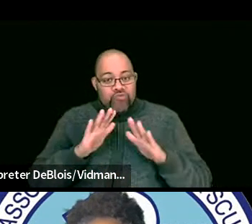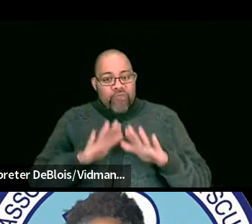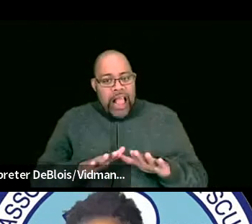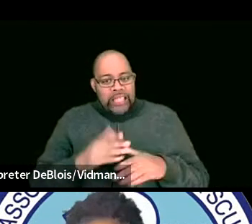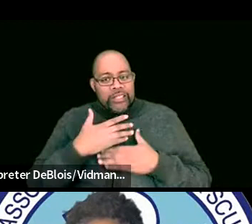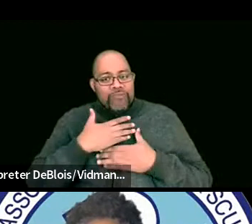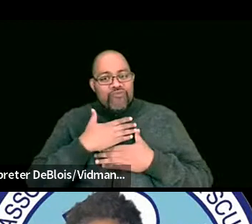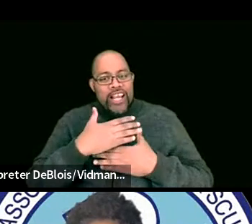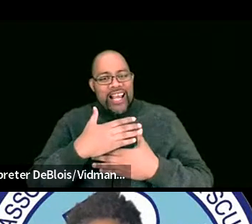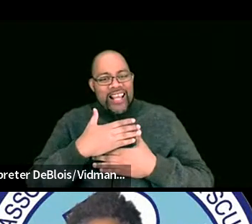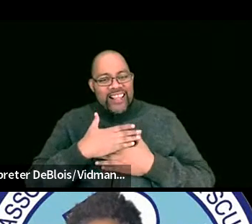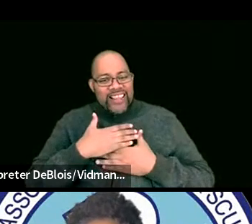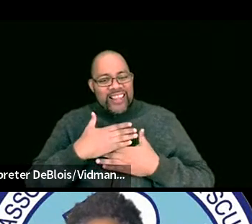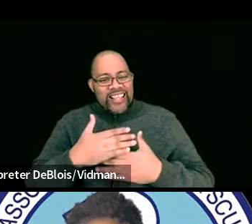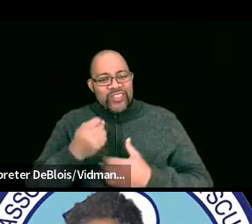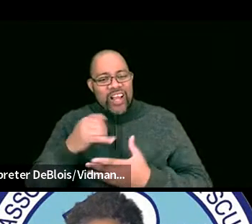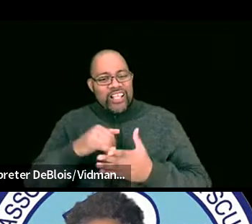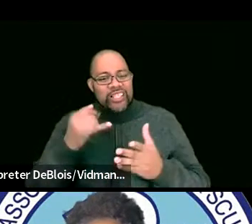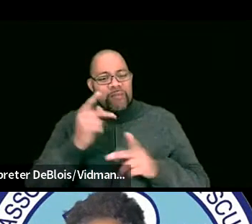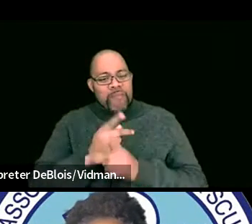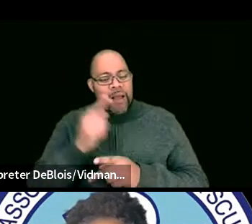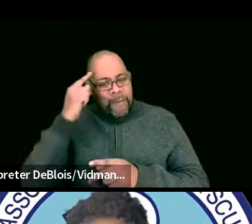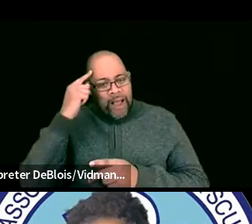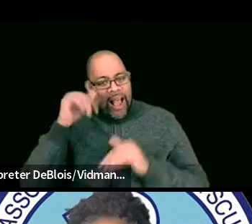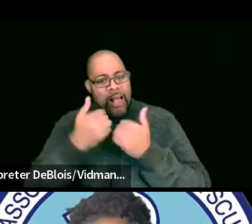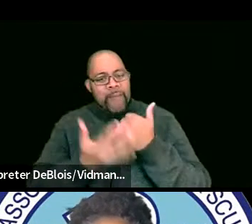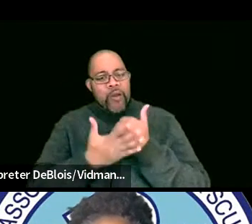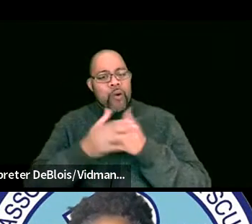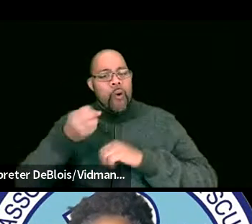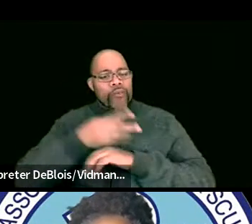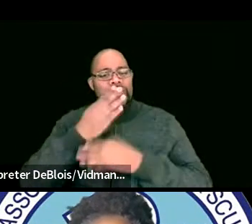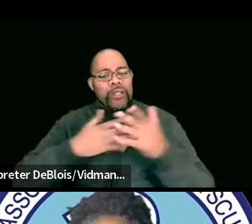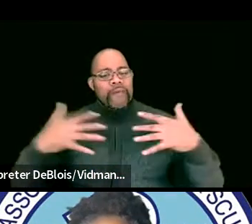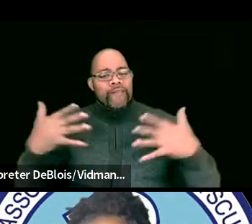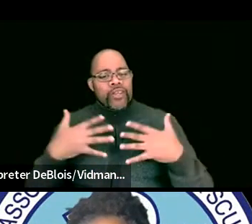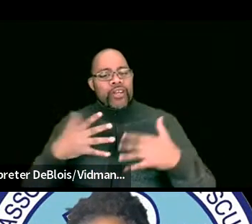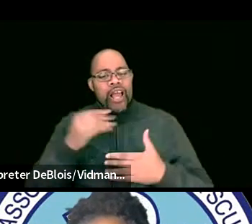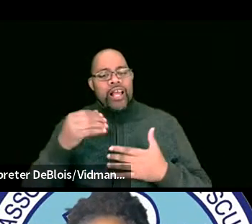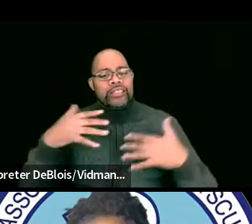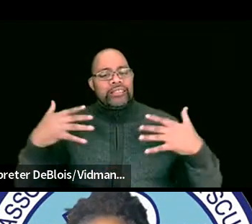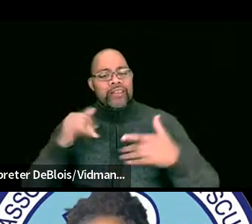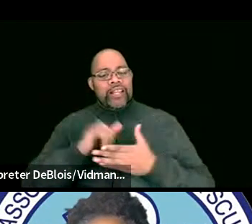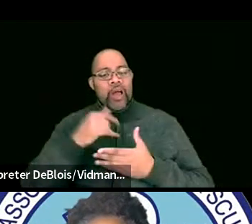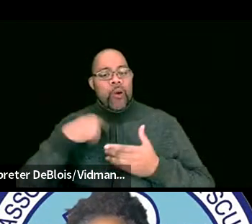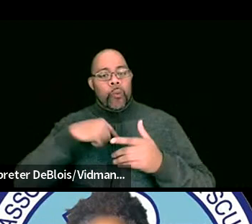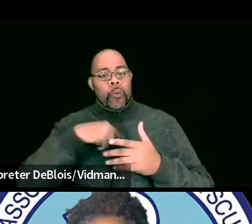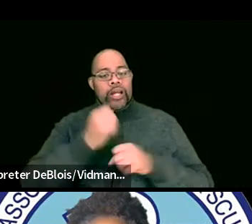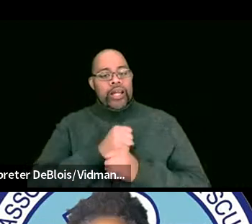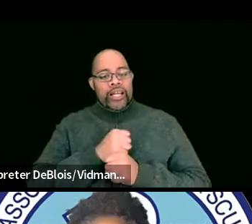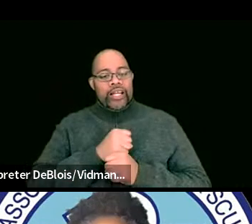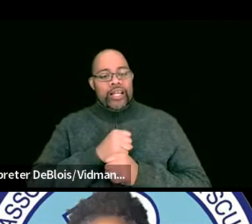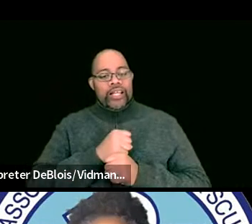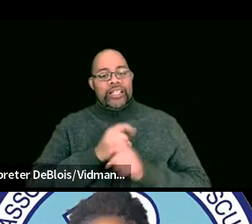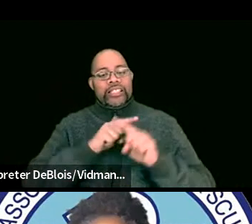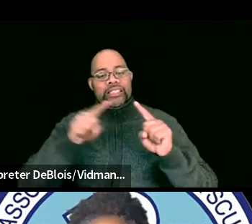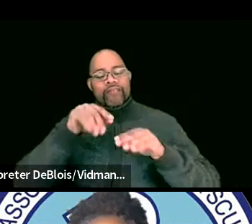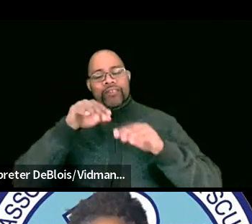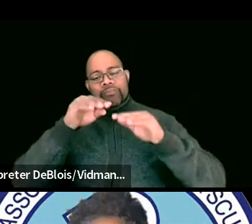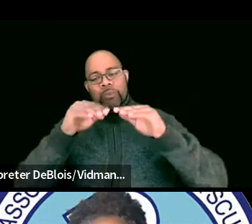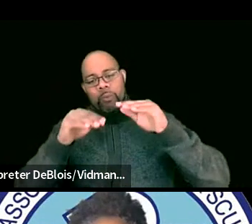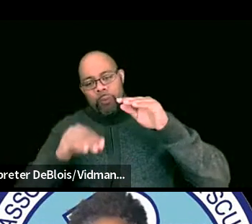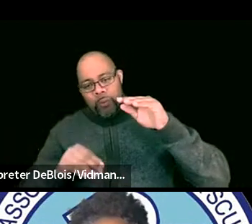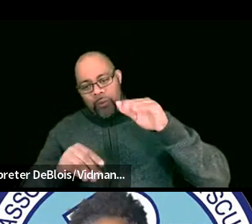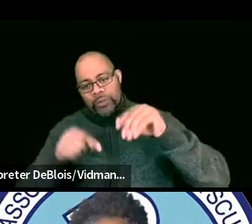breathe it. And so just kind of keeping that in my mind helped me overcome some of the fear and the anxiety as we were getting to different depths.